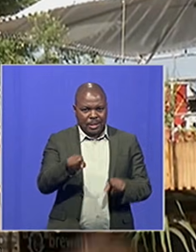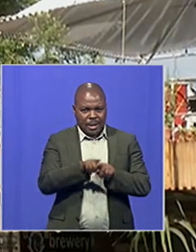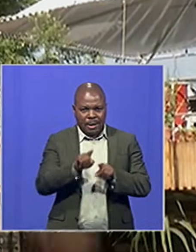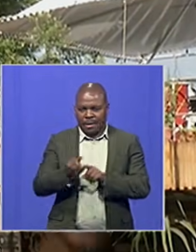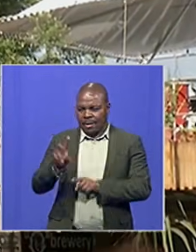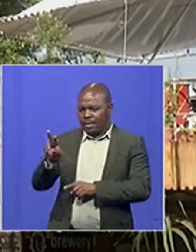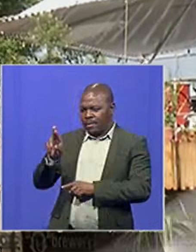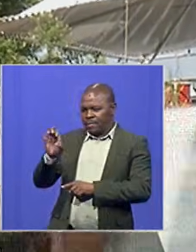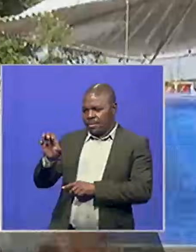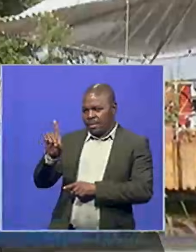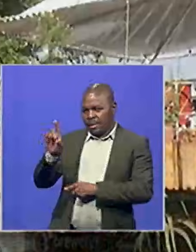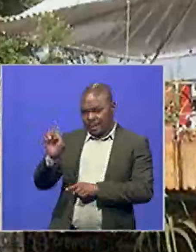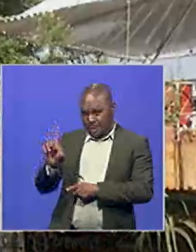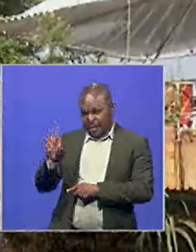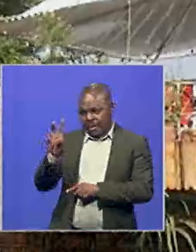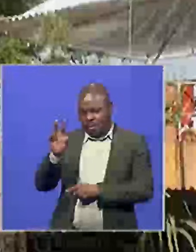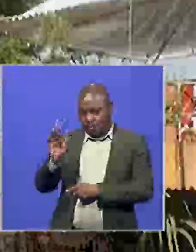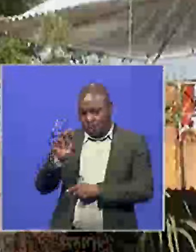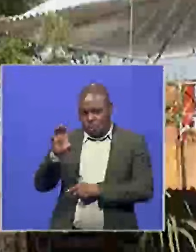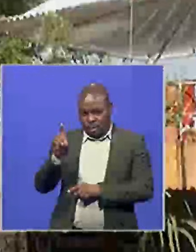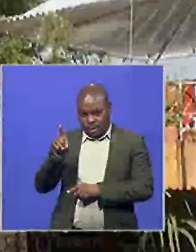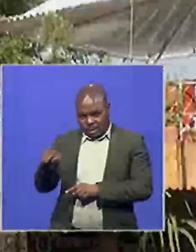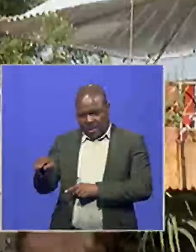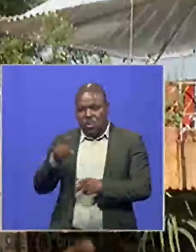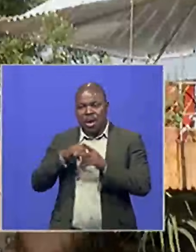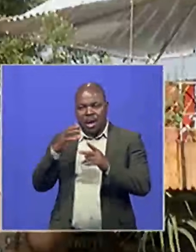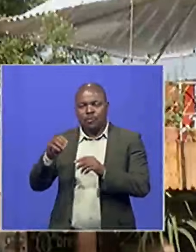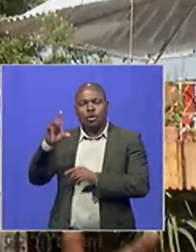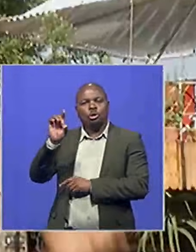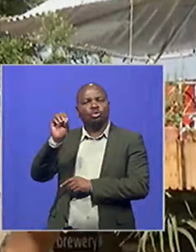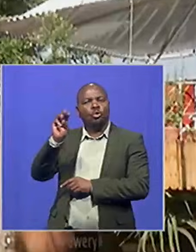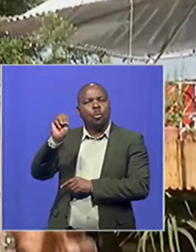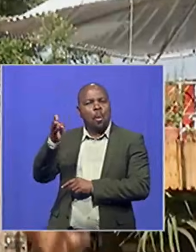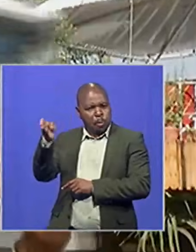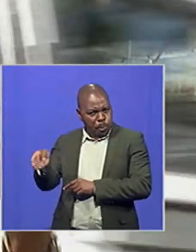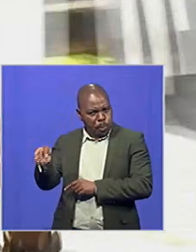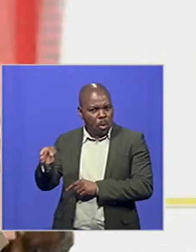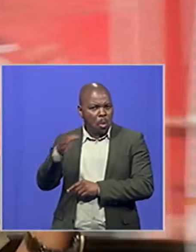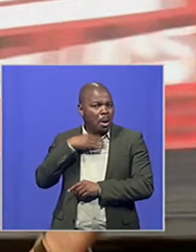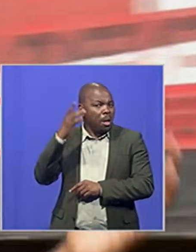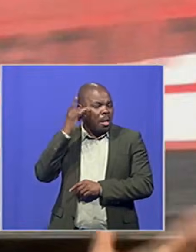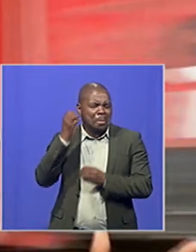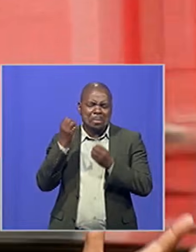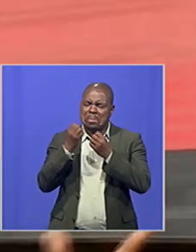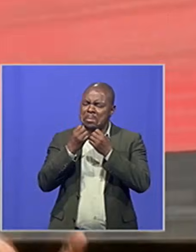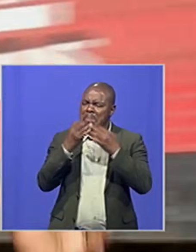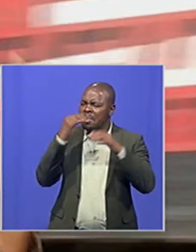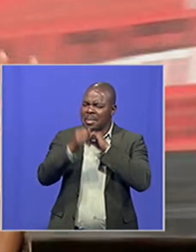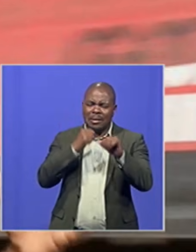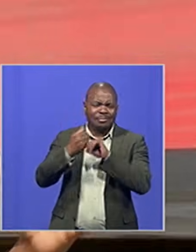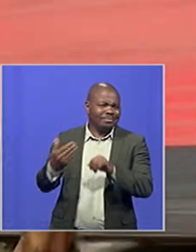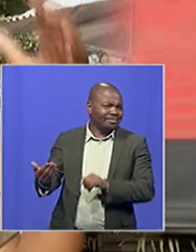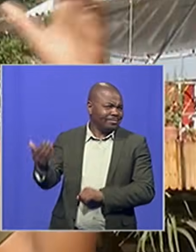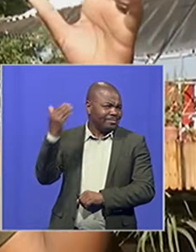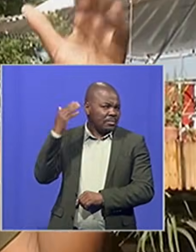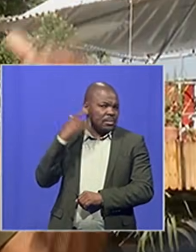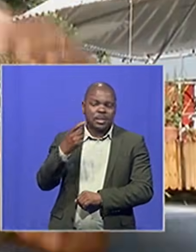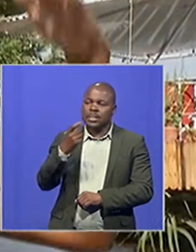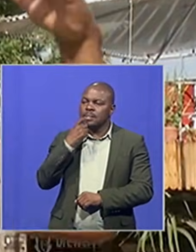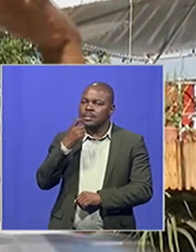Fredefort. In Fredefort, you will know that we also have Fredefort Dome. Fredefort Dome, we are told that many years ago, there was a stone